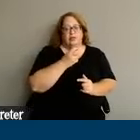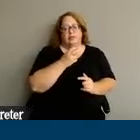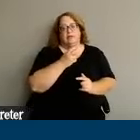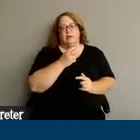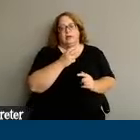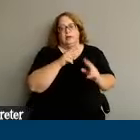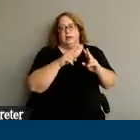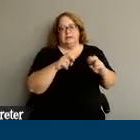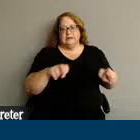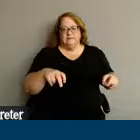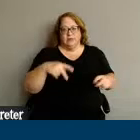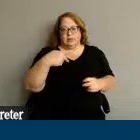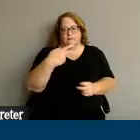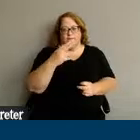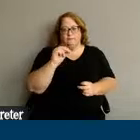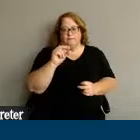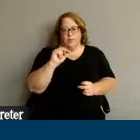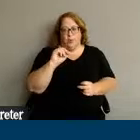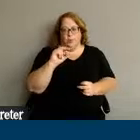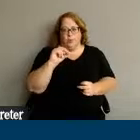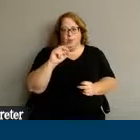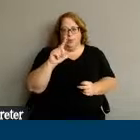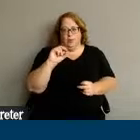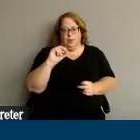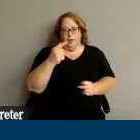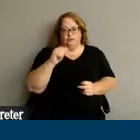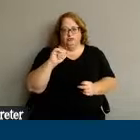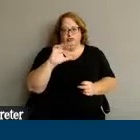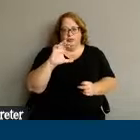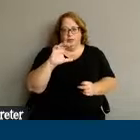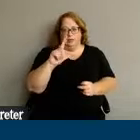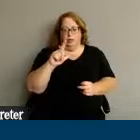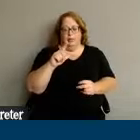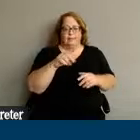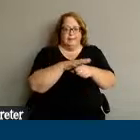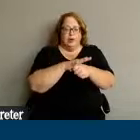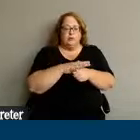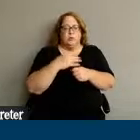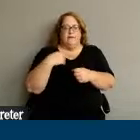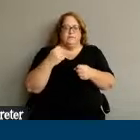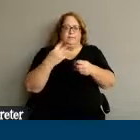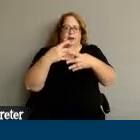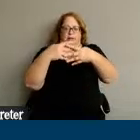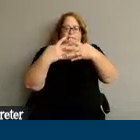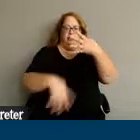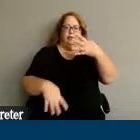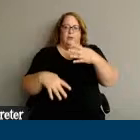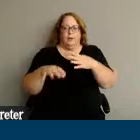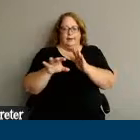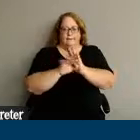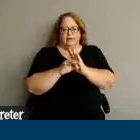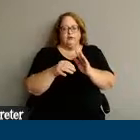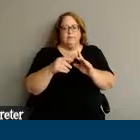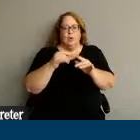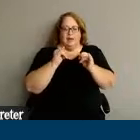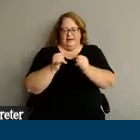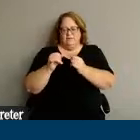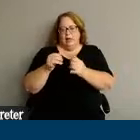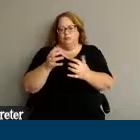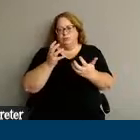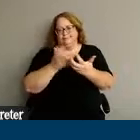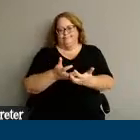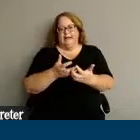assessment of phonological areas. We have hundreds that we can choose from, and we just individualize it based